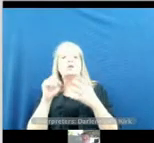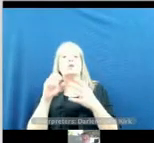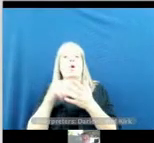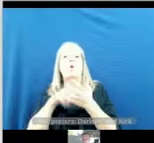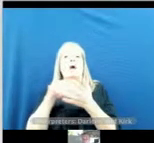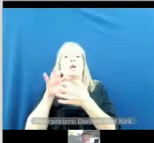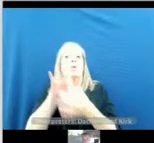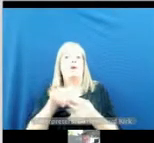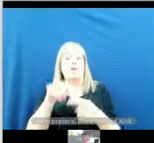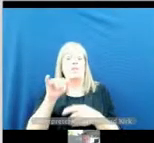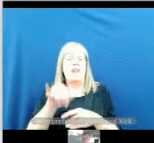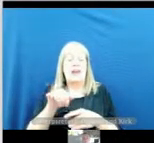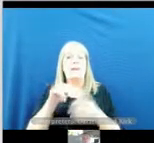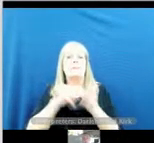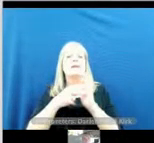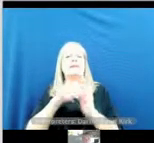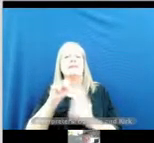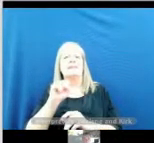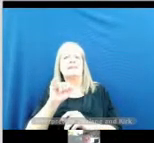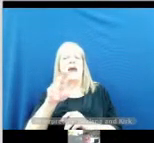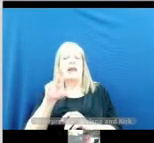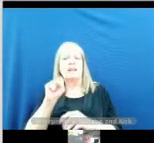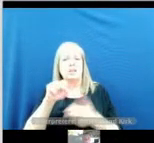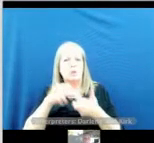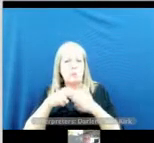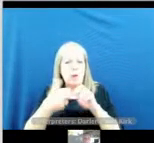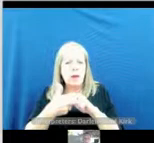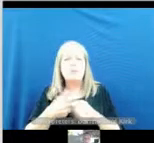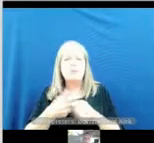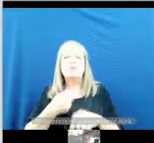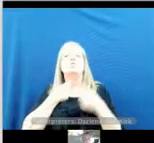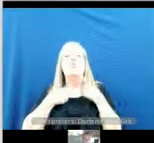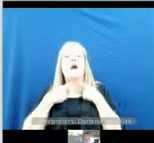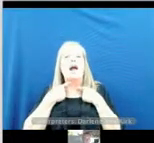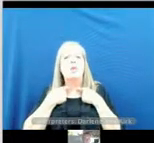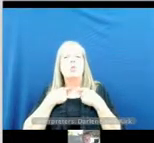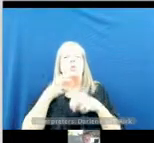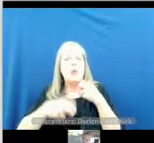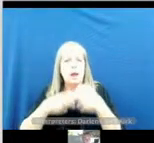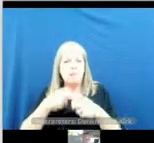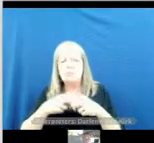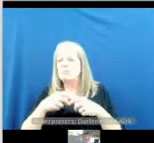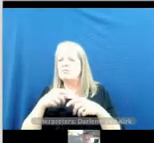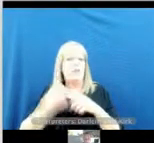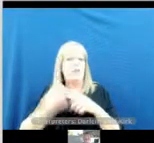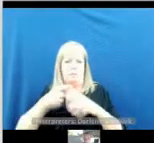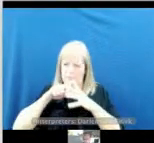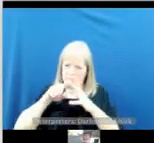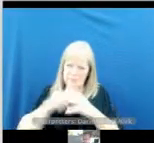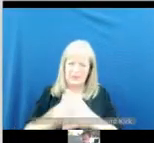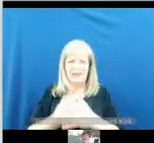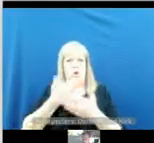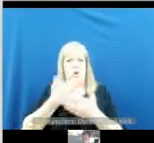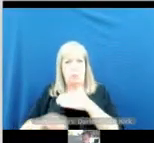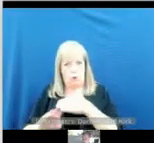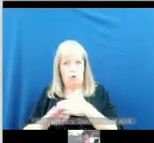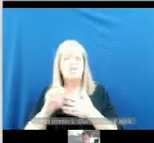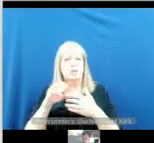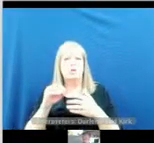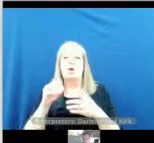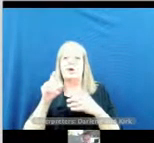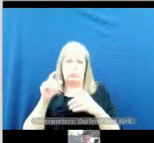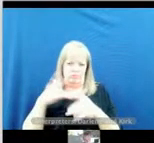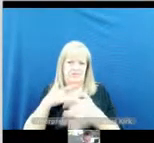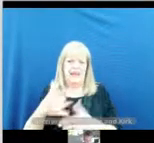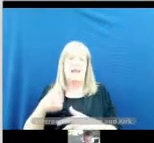lot of sinus issues, swallowing issues directly at birth. And so there's usually a lot of corrective